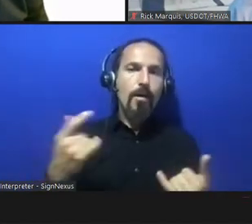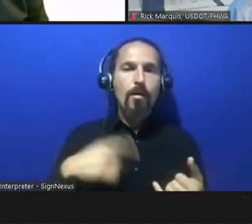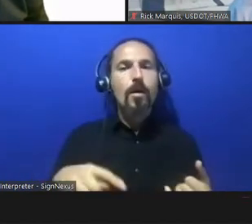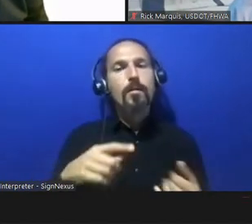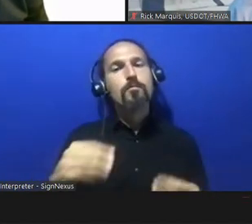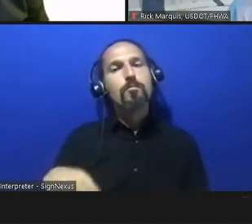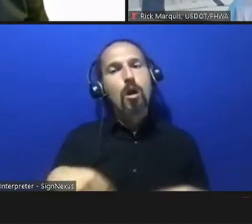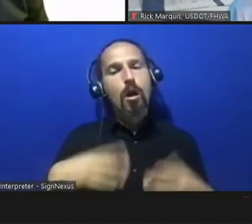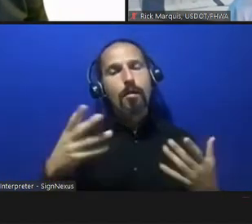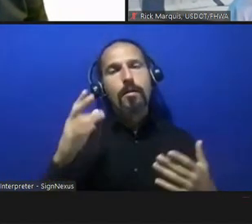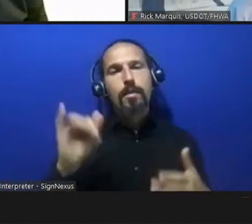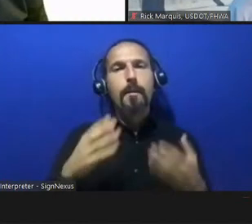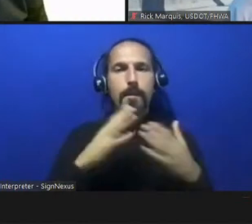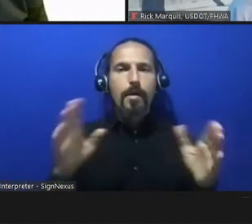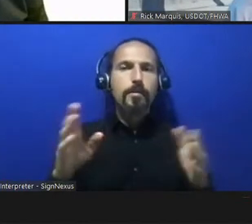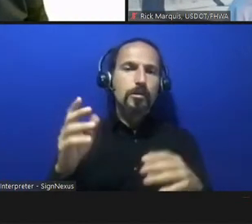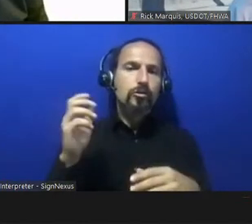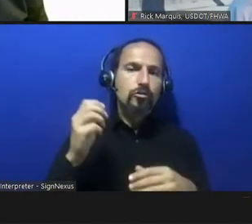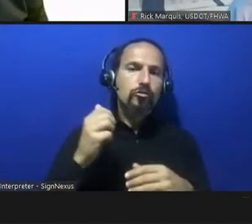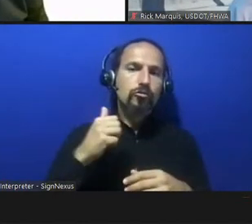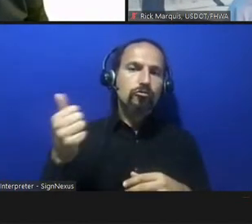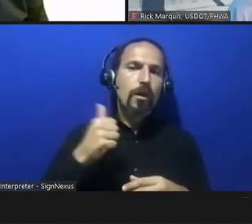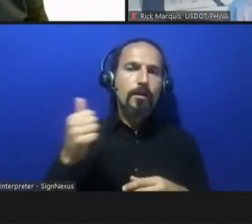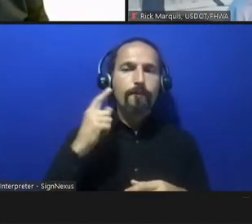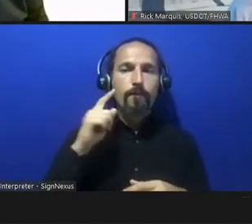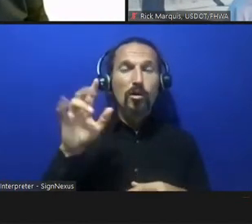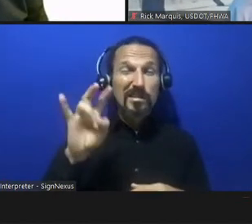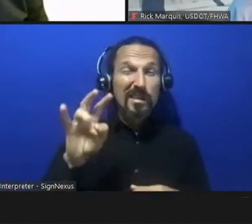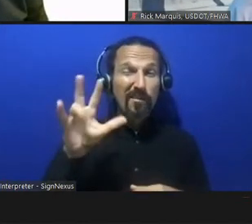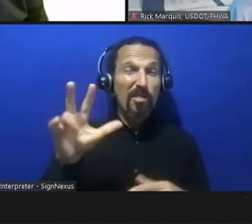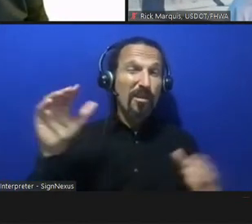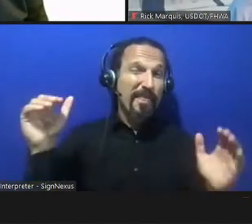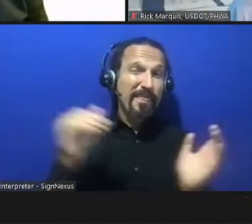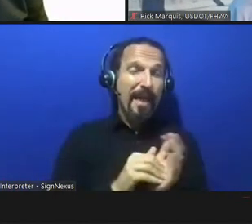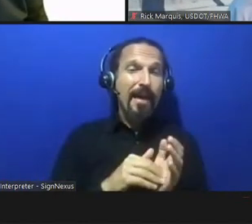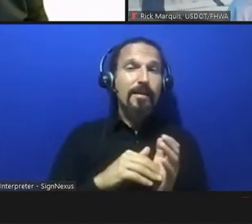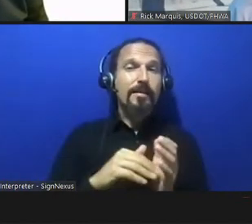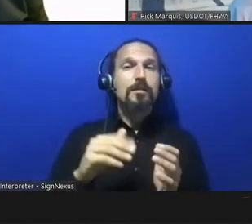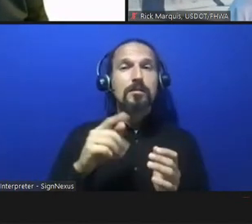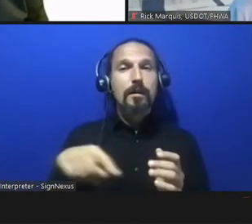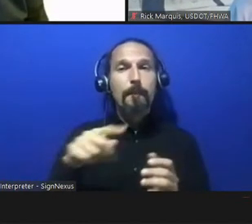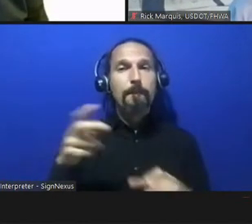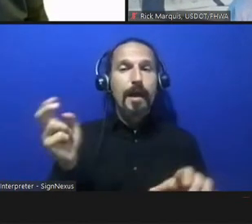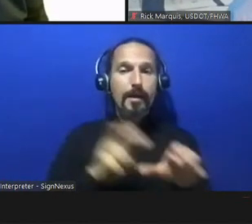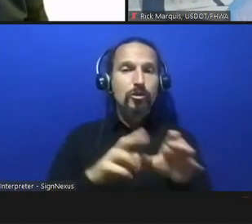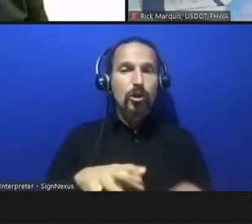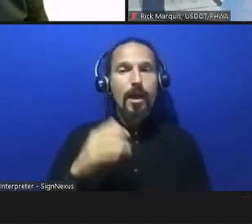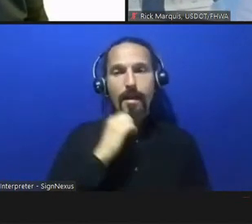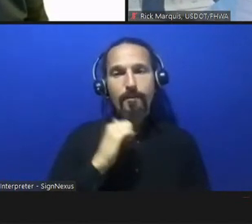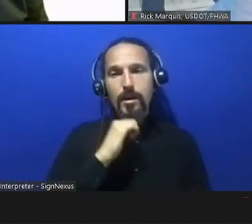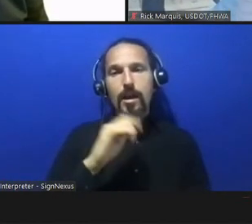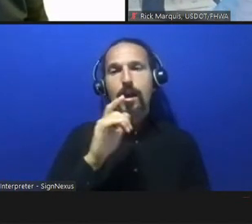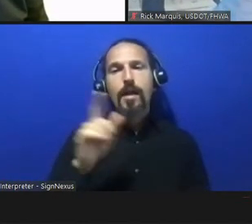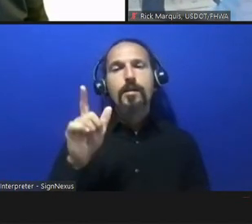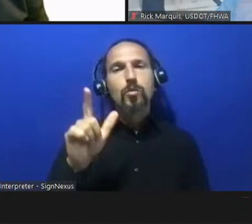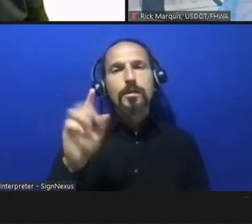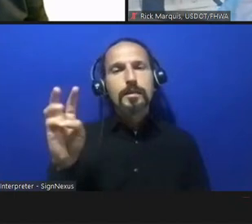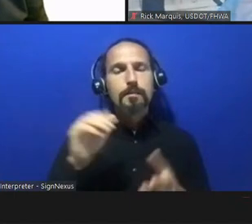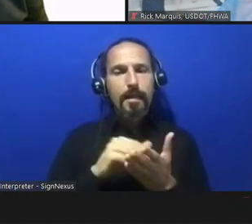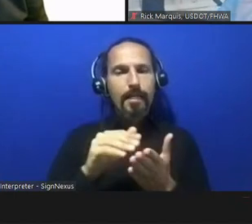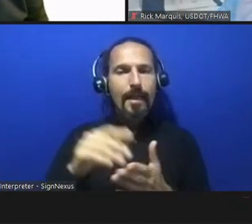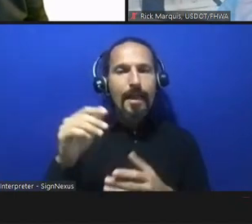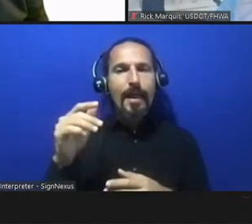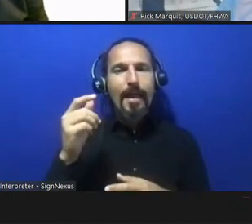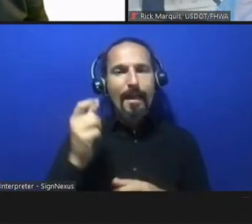provide public transportation to over 73 000 passengers every day and over 26 million a year that's